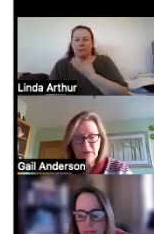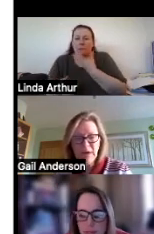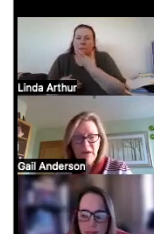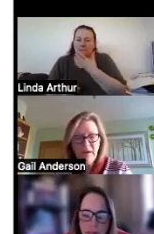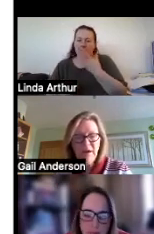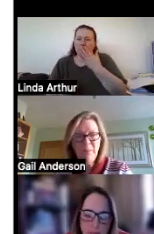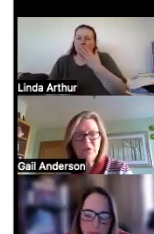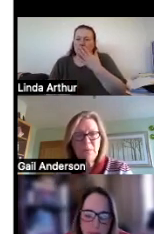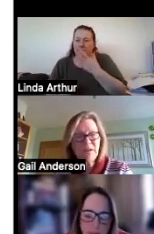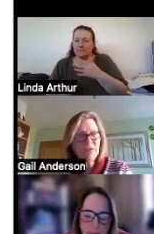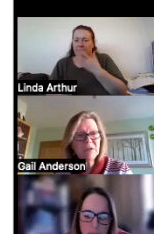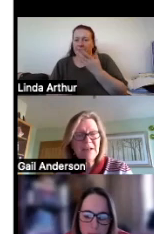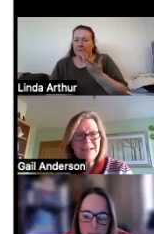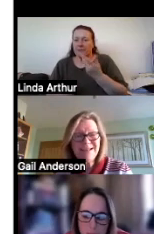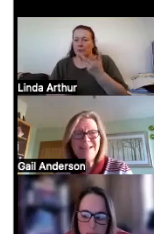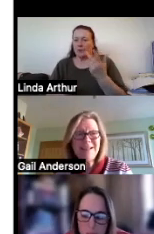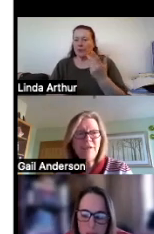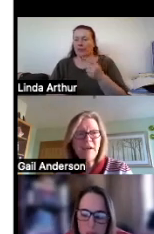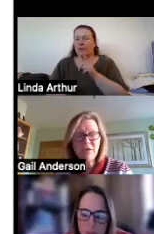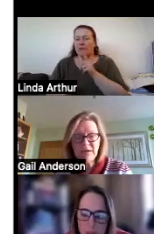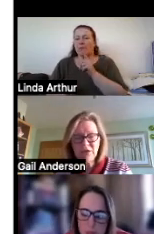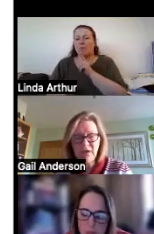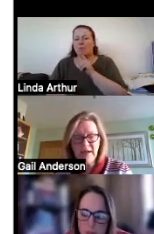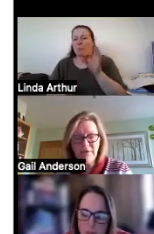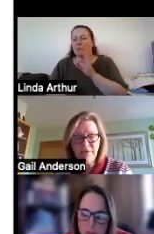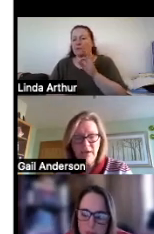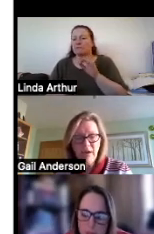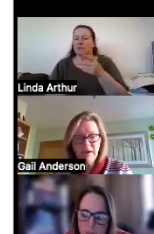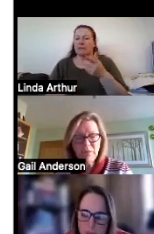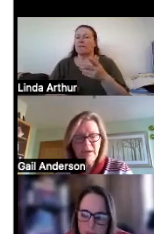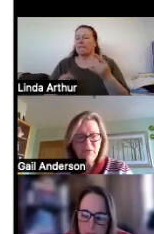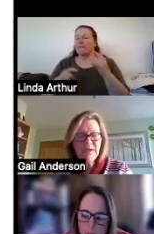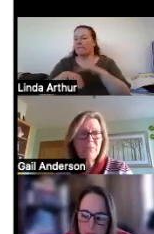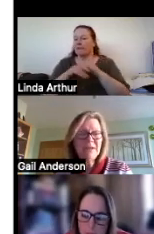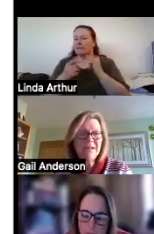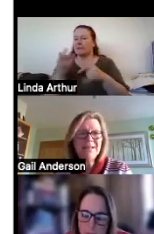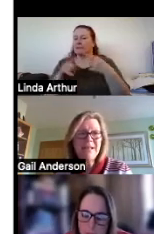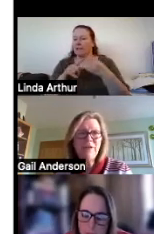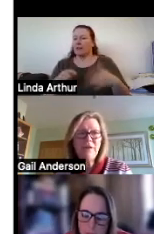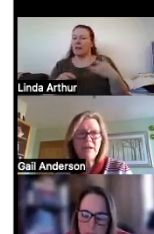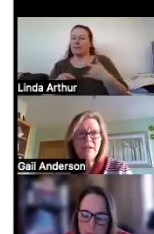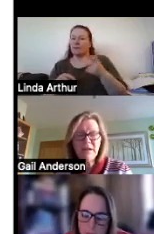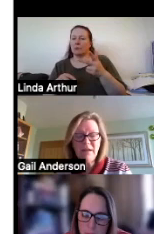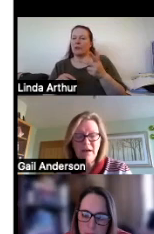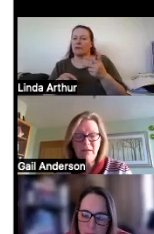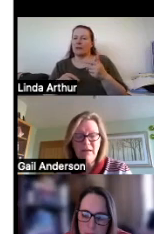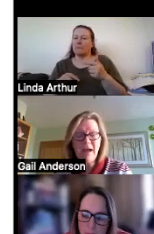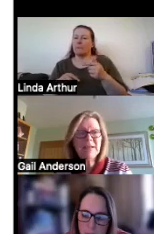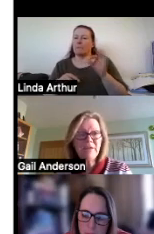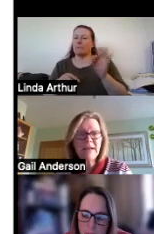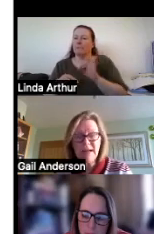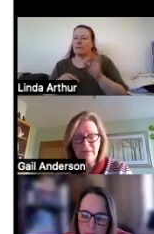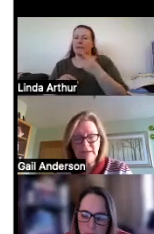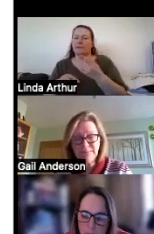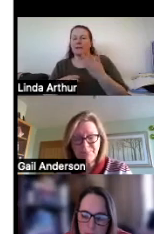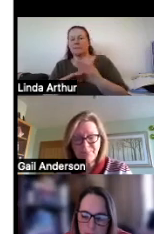moment. 23% said it did affect their sexual life, and 23% said it affected their